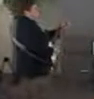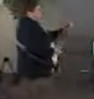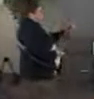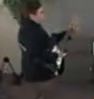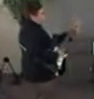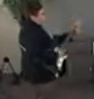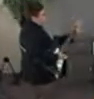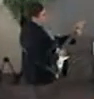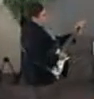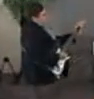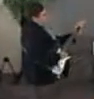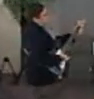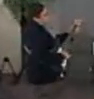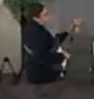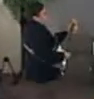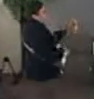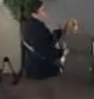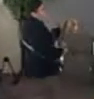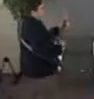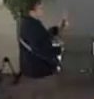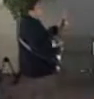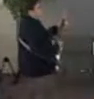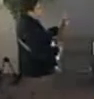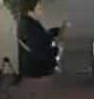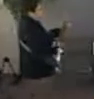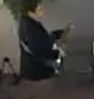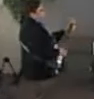grace. My chains are gone.